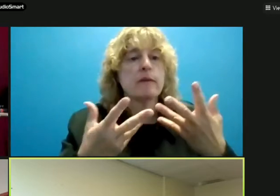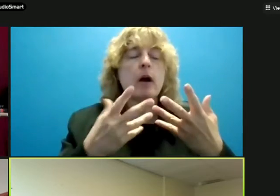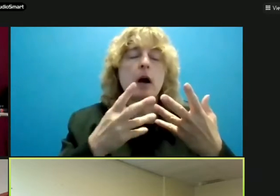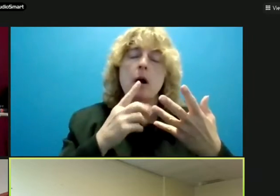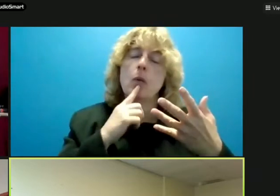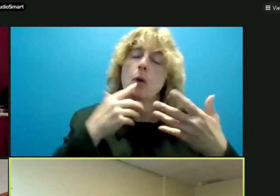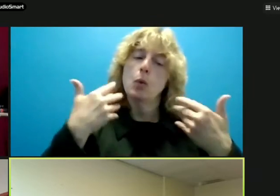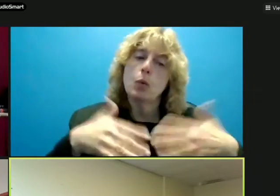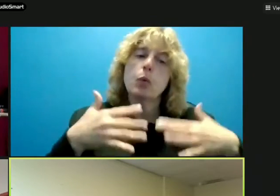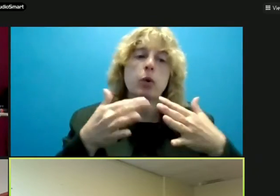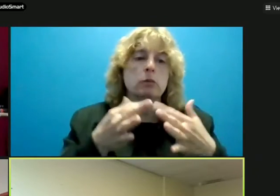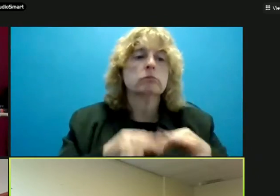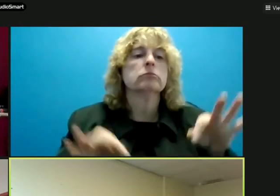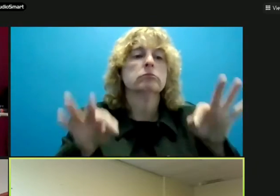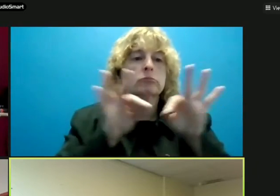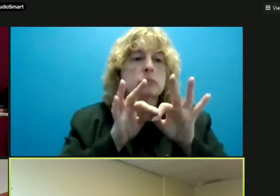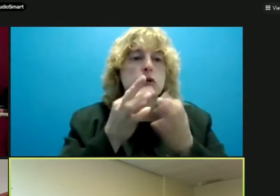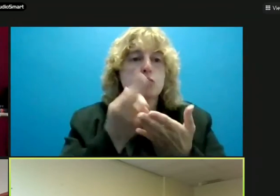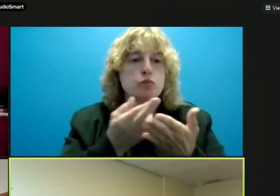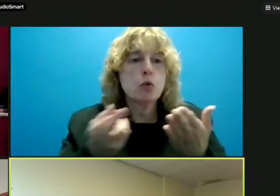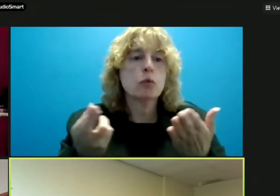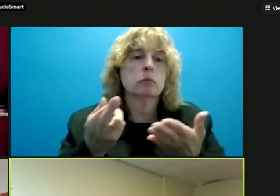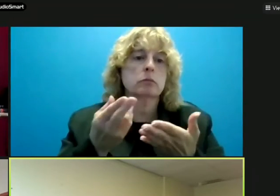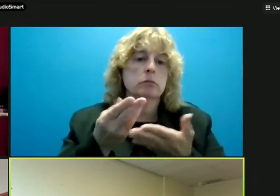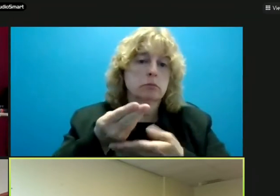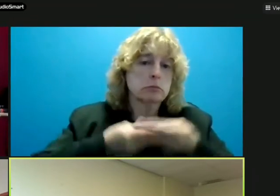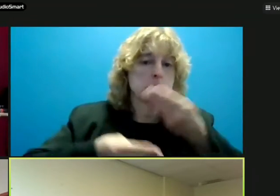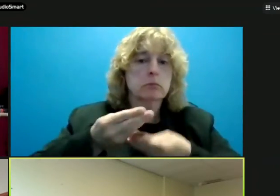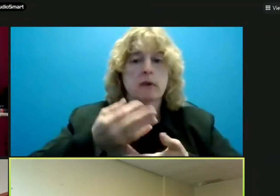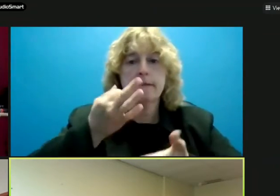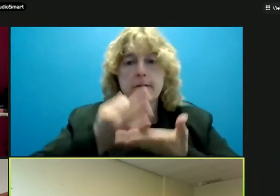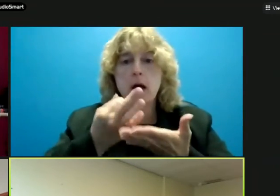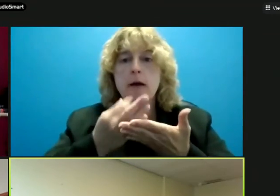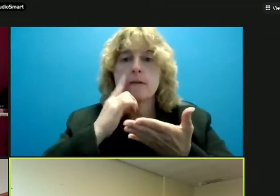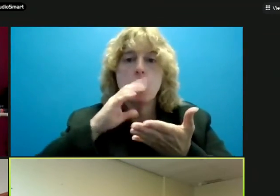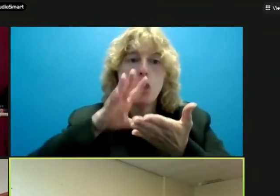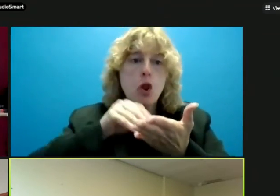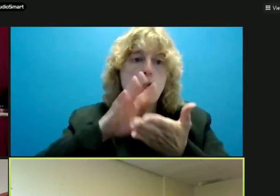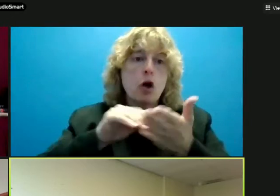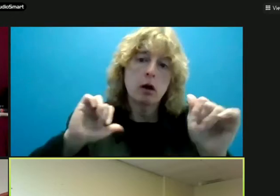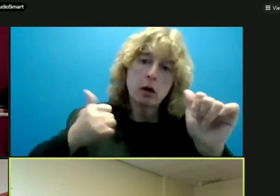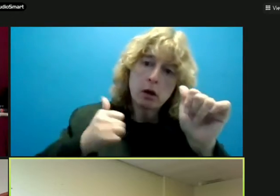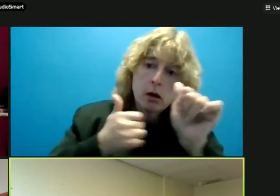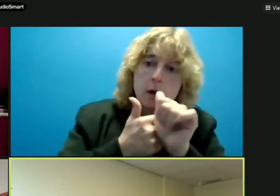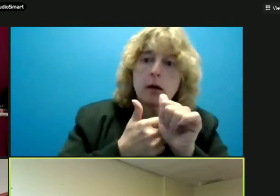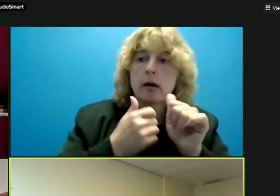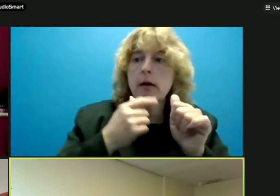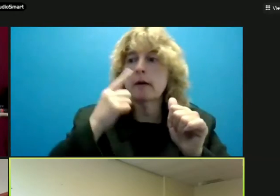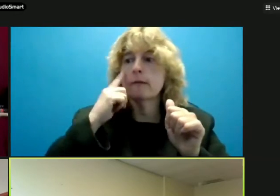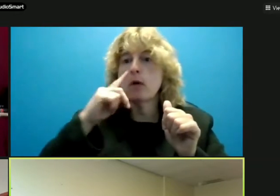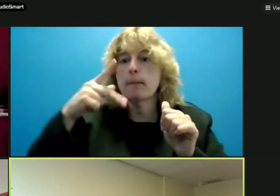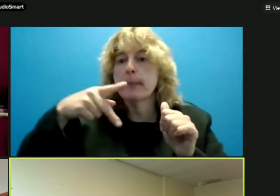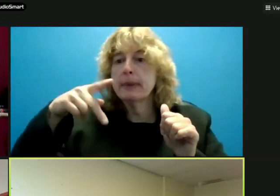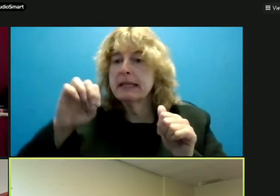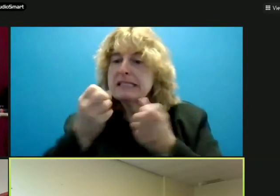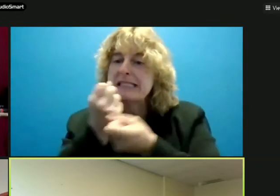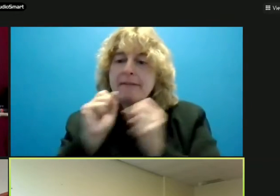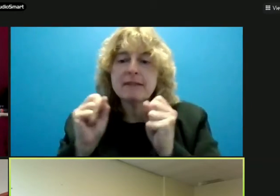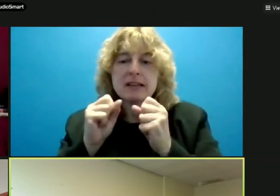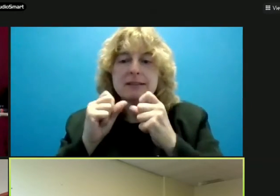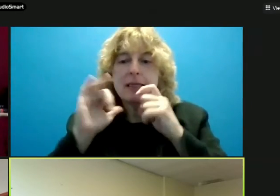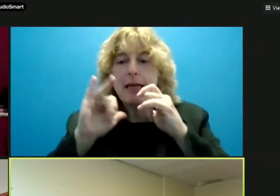for learning, learning recovery for PPE and safety equipment and for other purposes